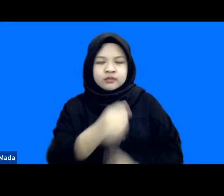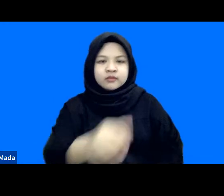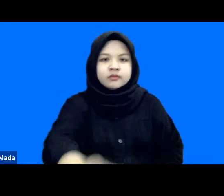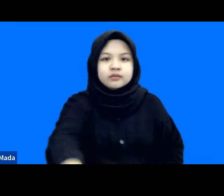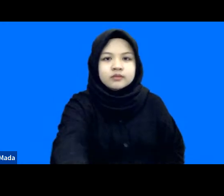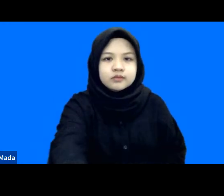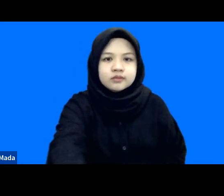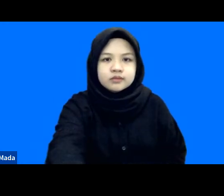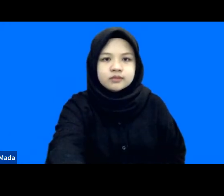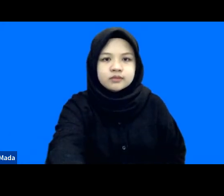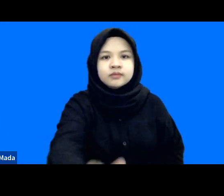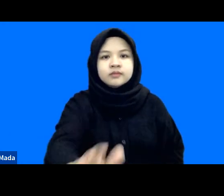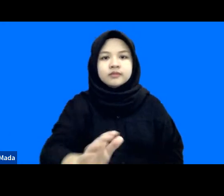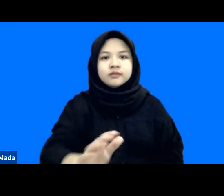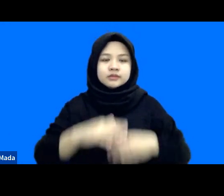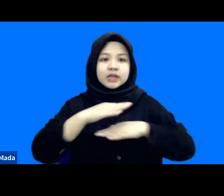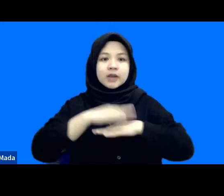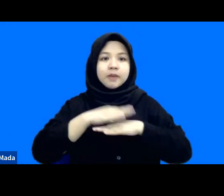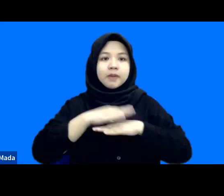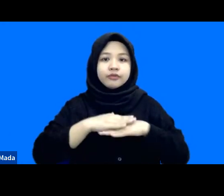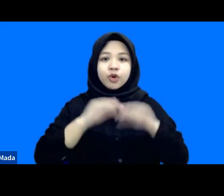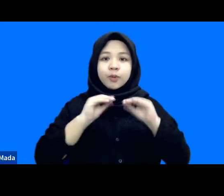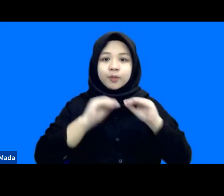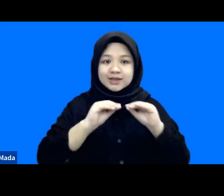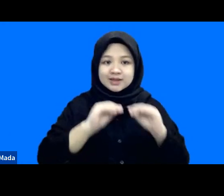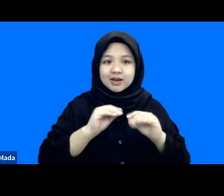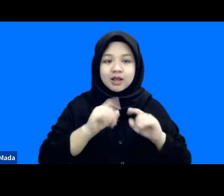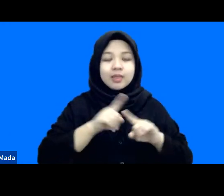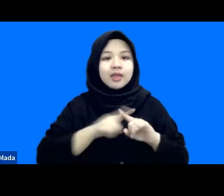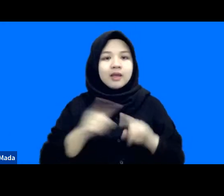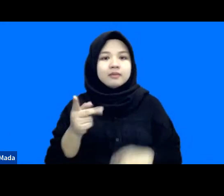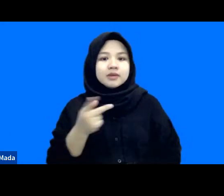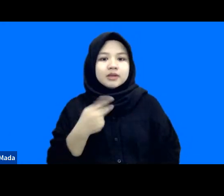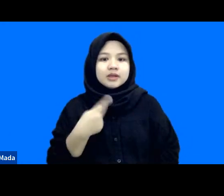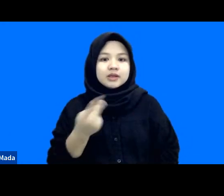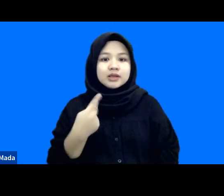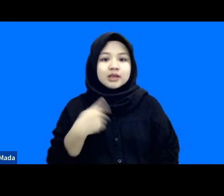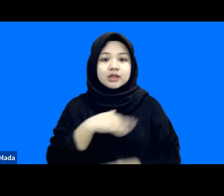also like all of us who has been utilizing